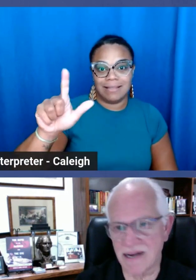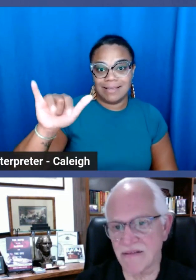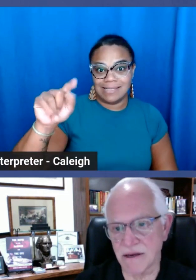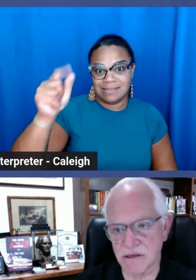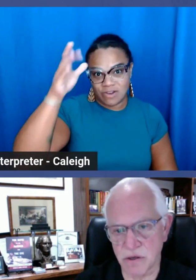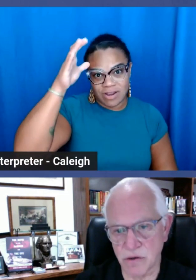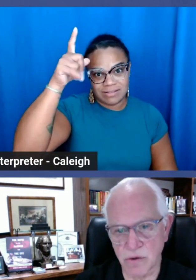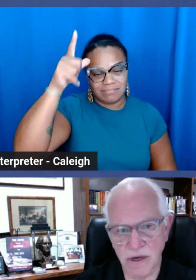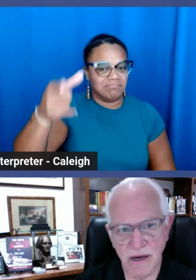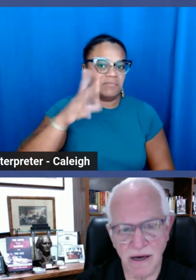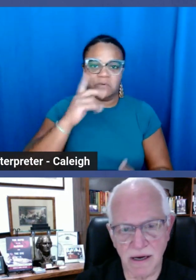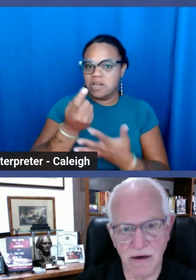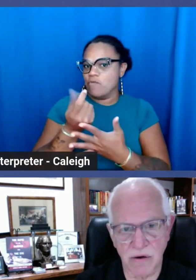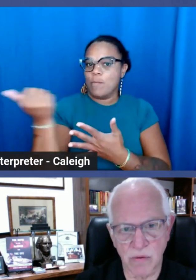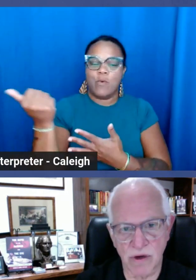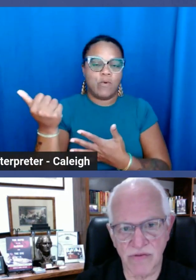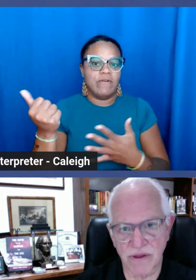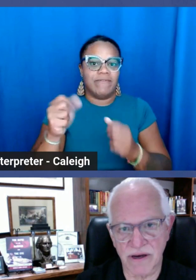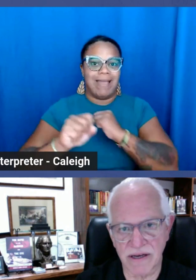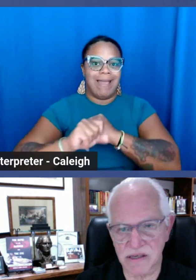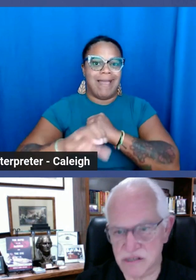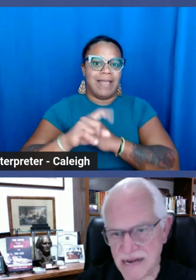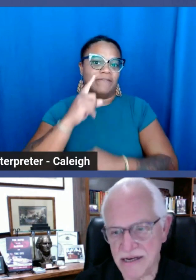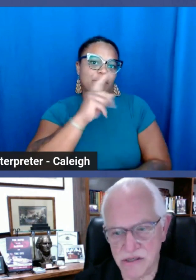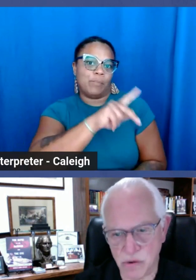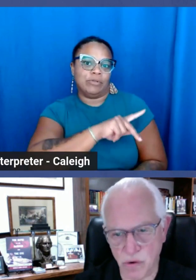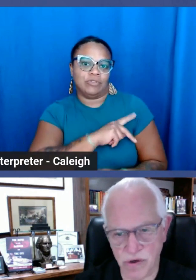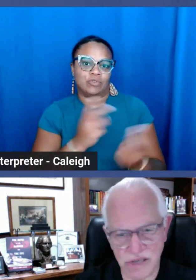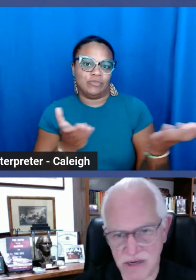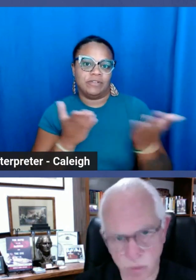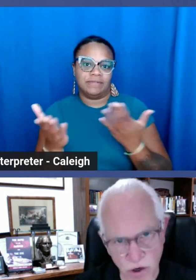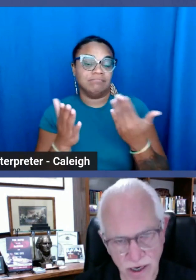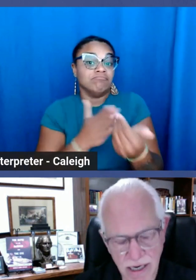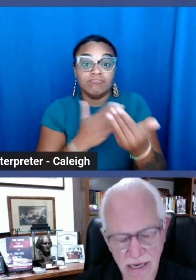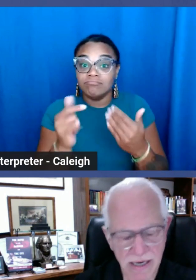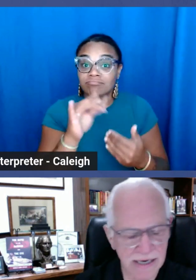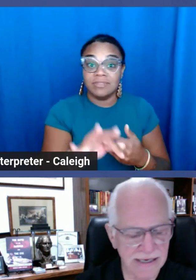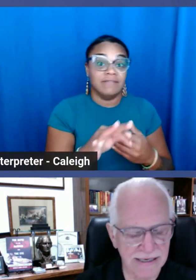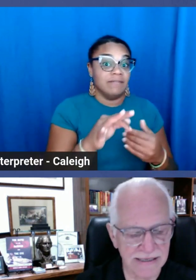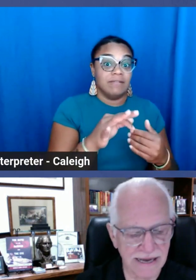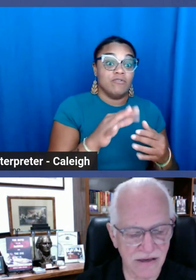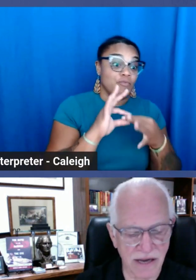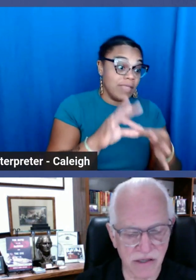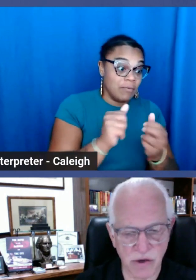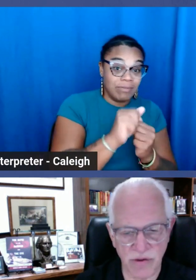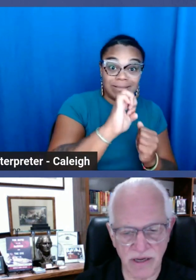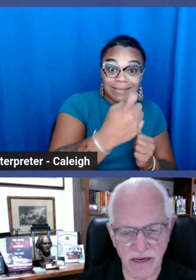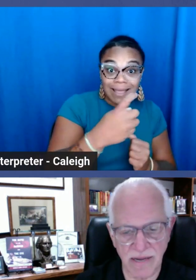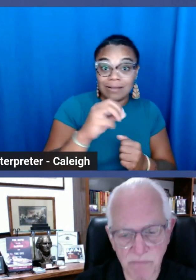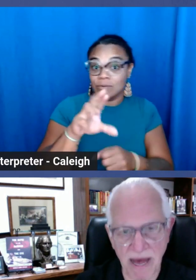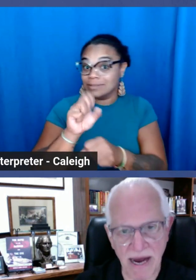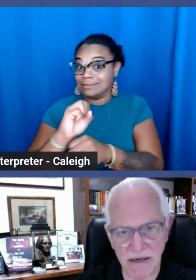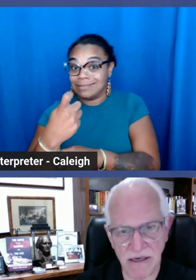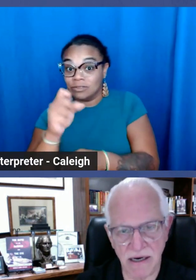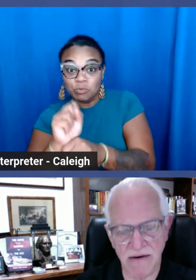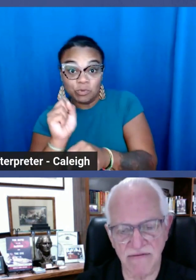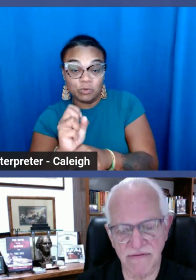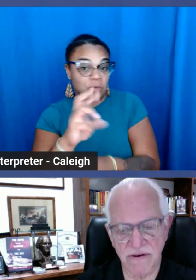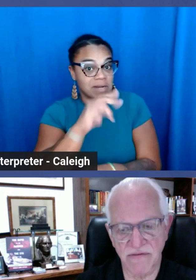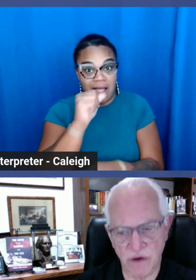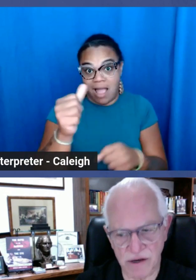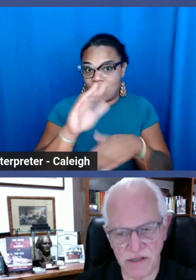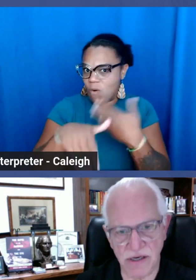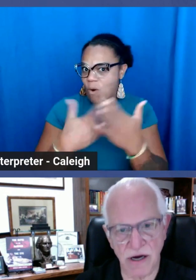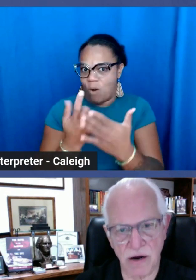had anything to do with sex or sex work. And so the impact